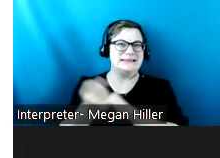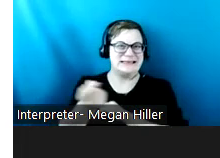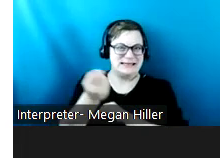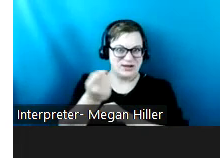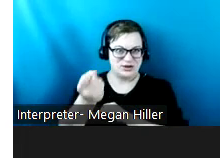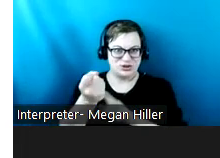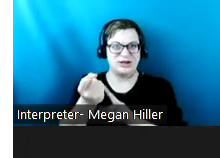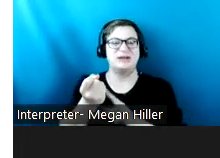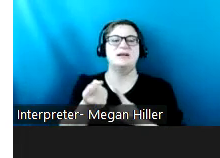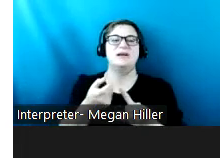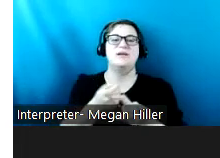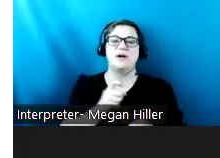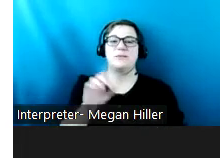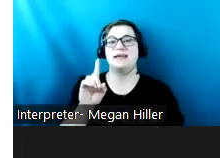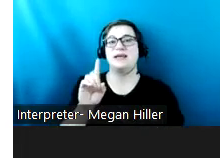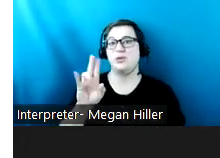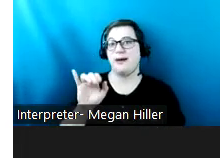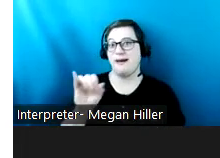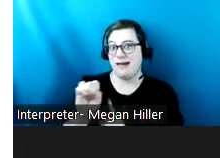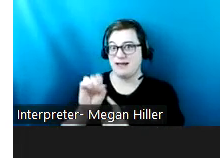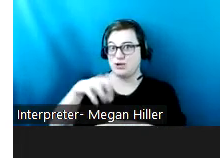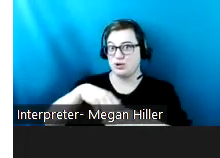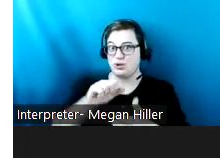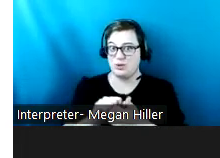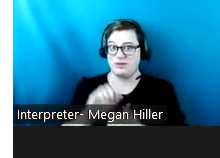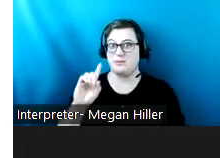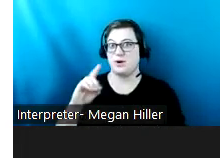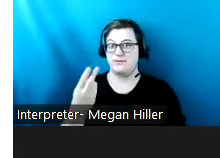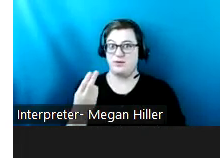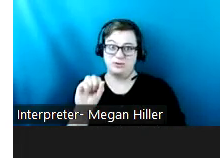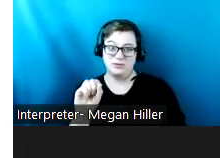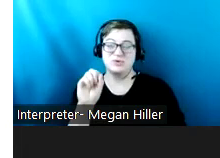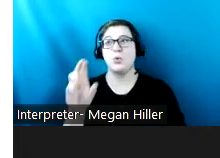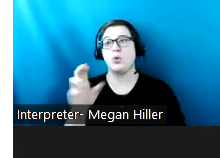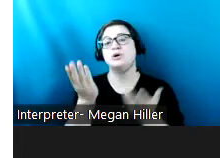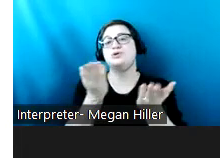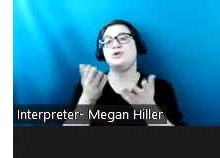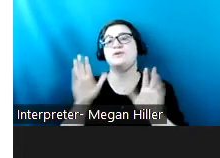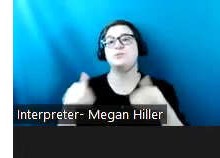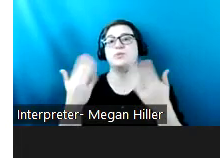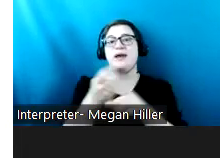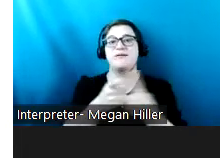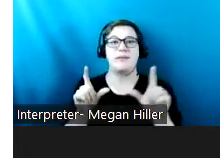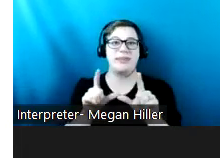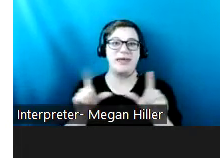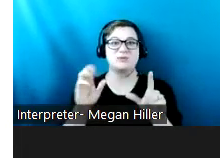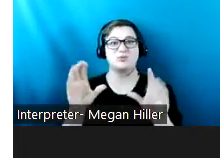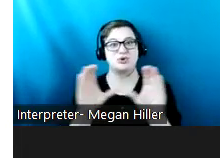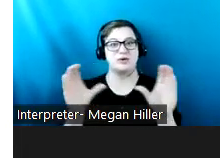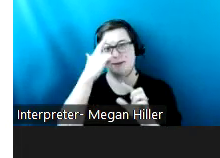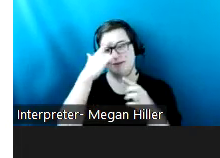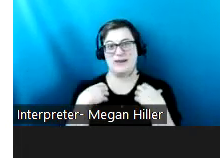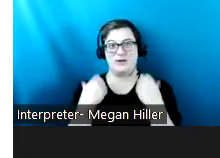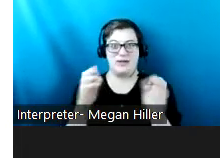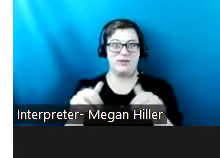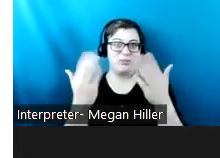by DYS within the Department of Human Services, or services provided by a licensed or certified mental health care